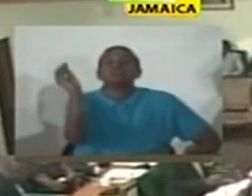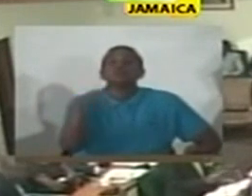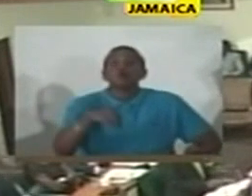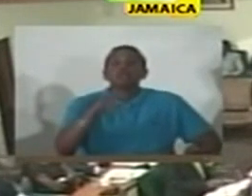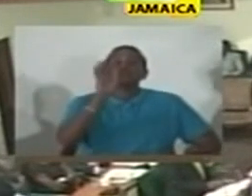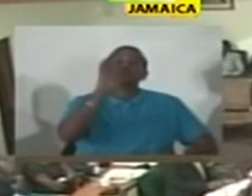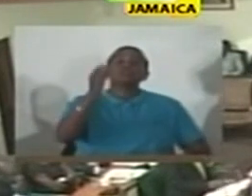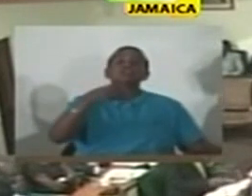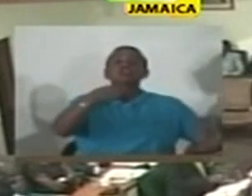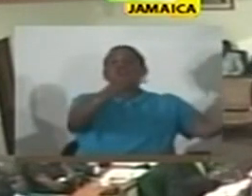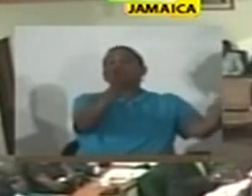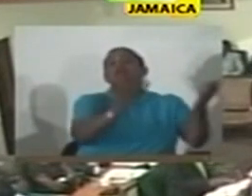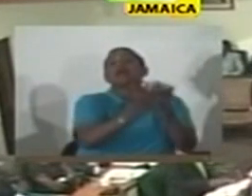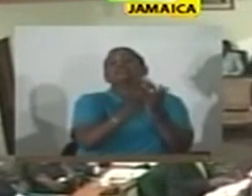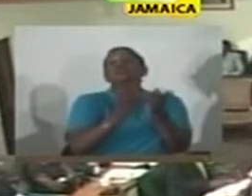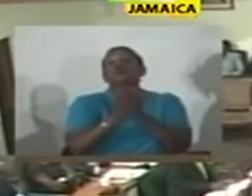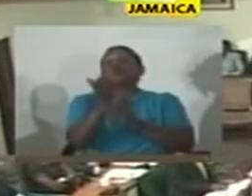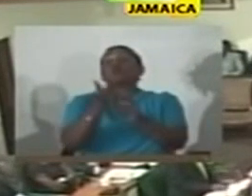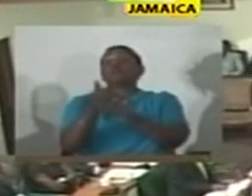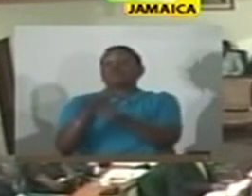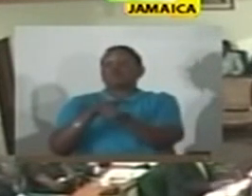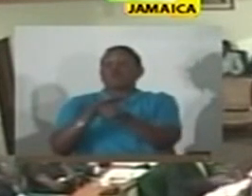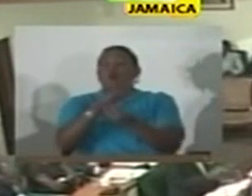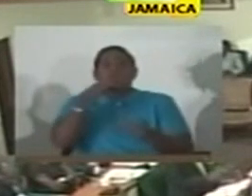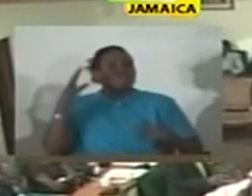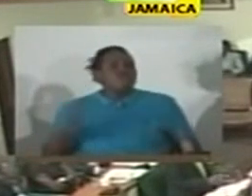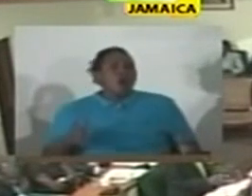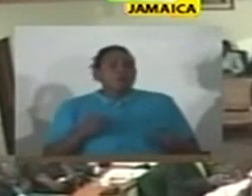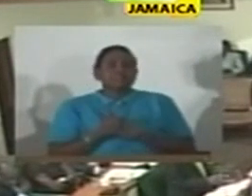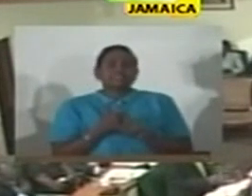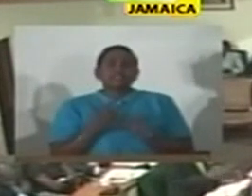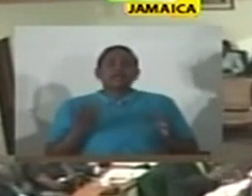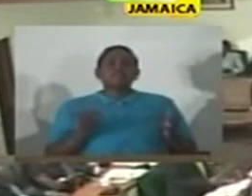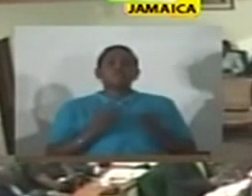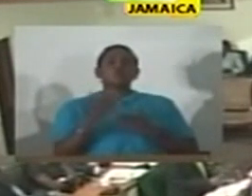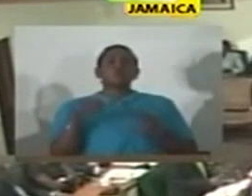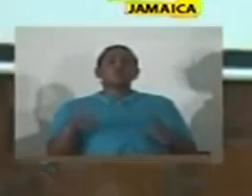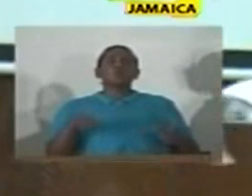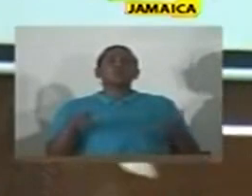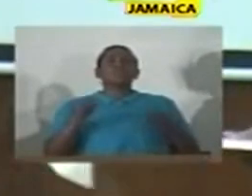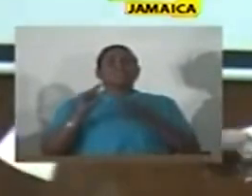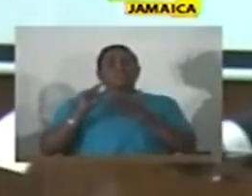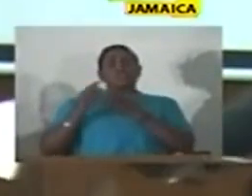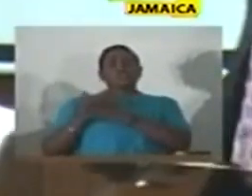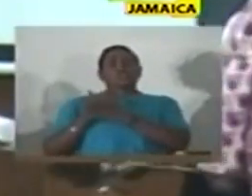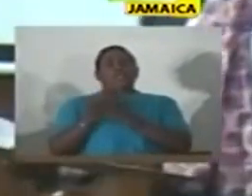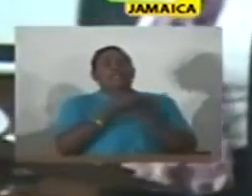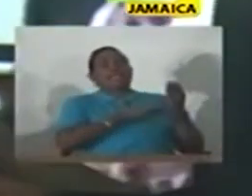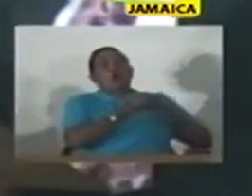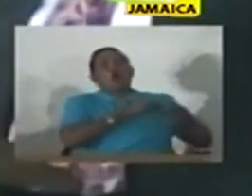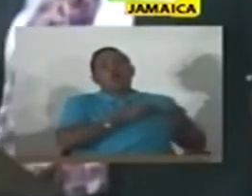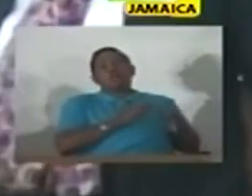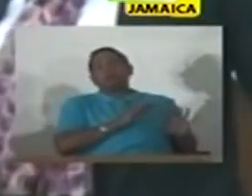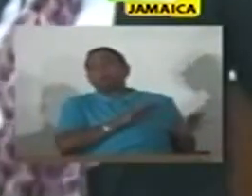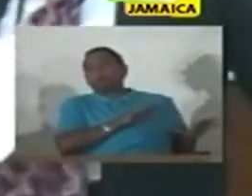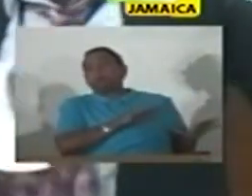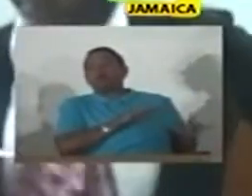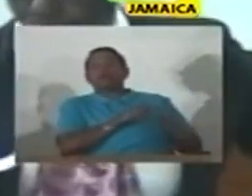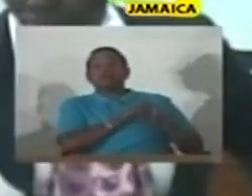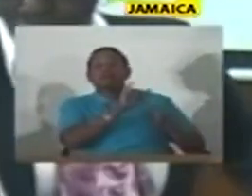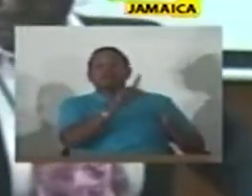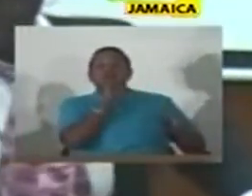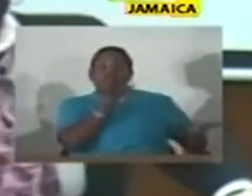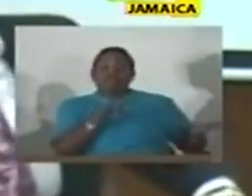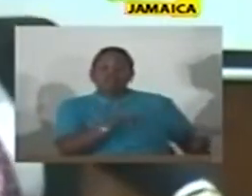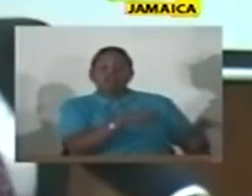be supplied from local farmers via the shared economy. That is, the